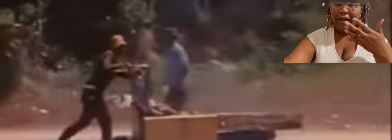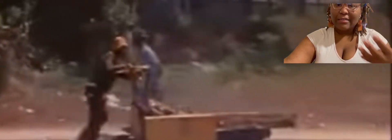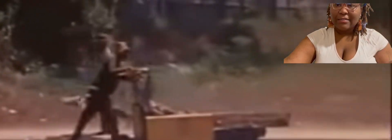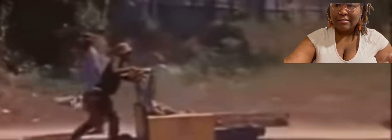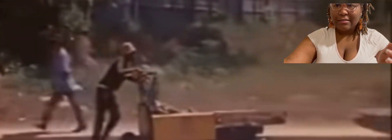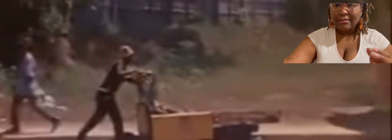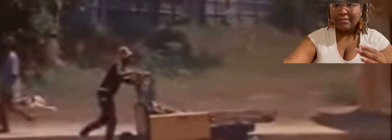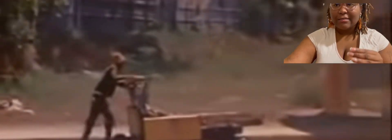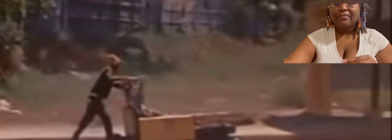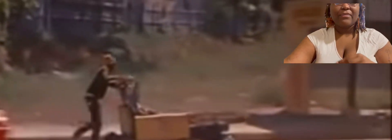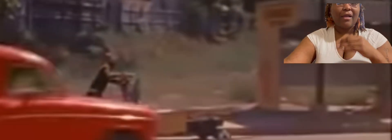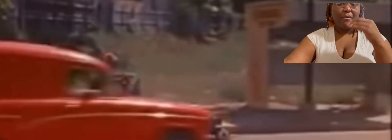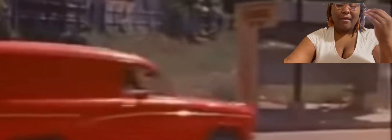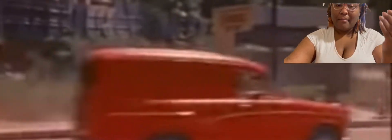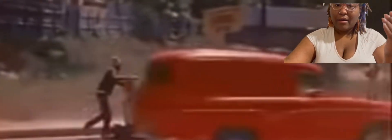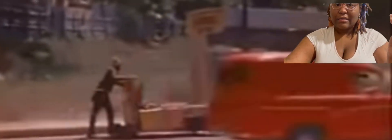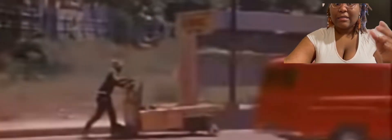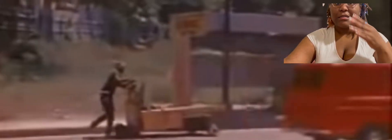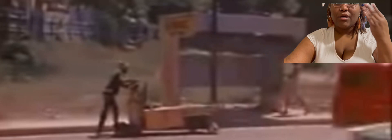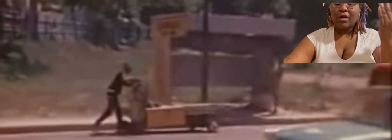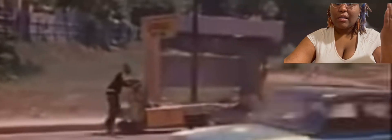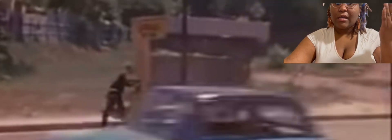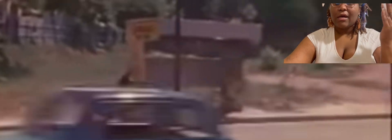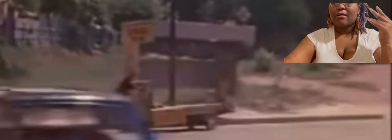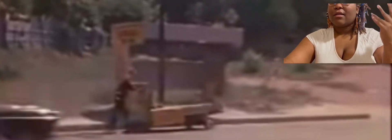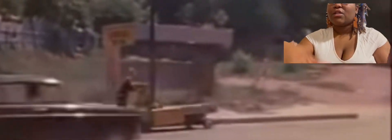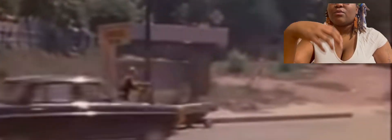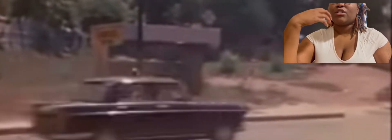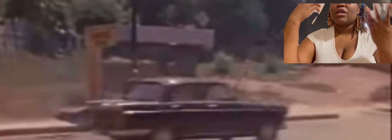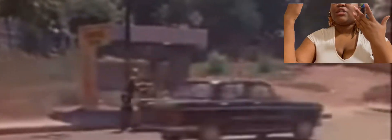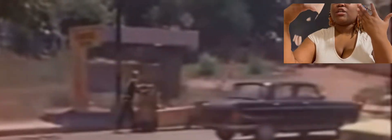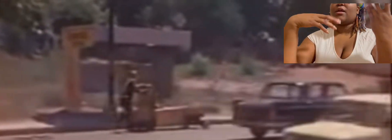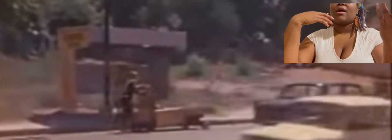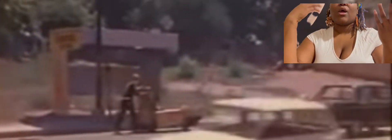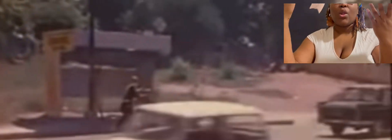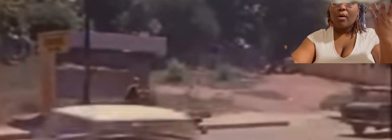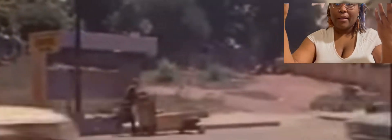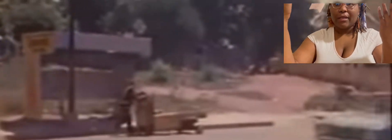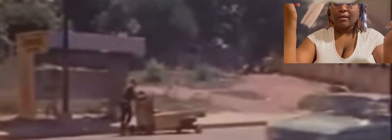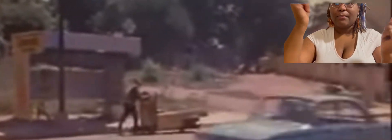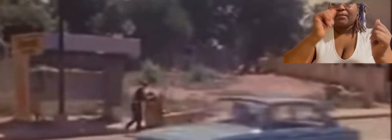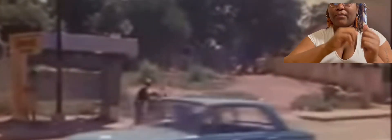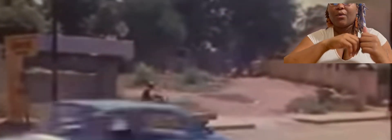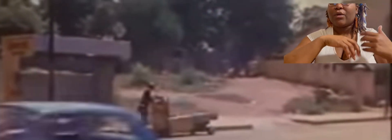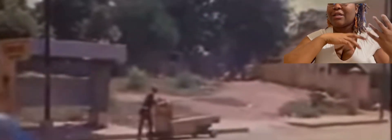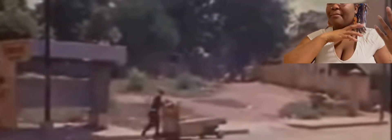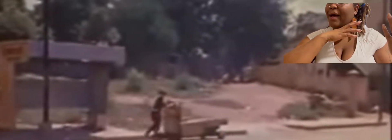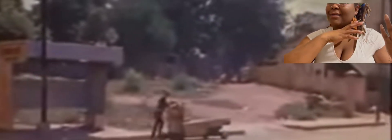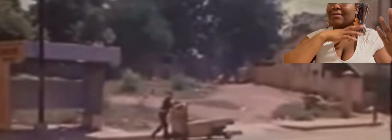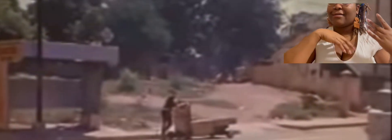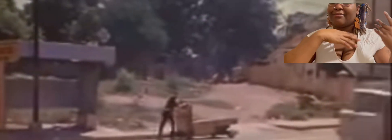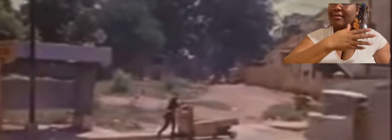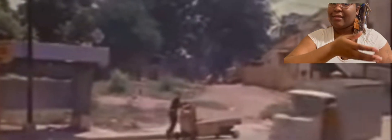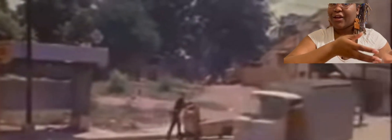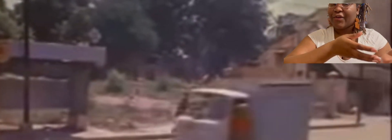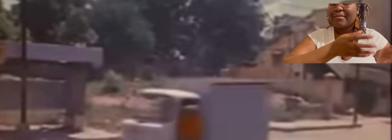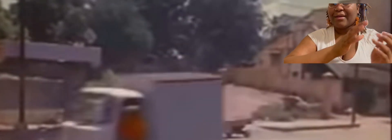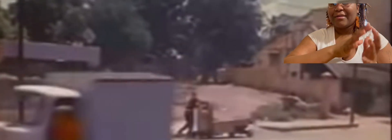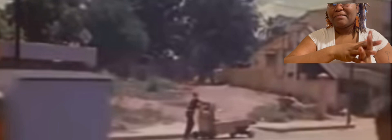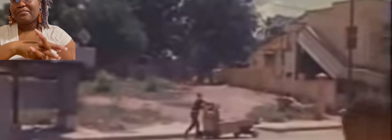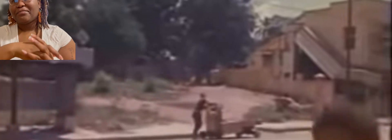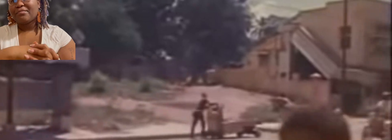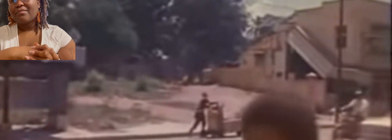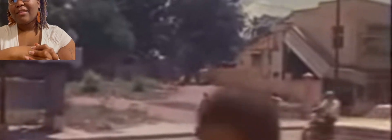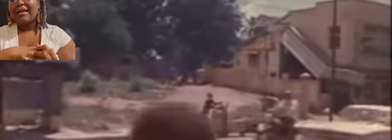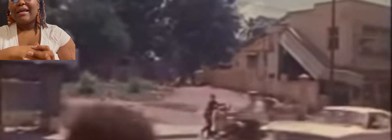economic crises. Remember, I stated earlier, things were changing globally, which impacted the